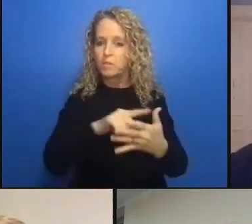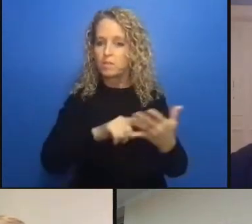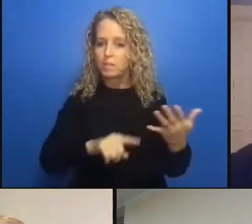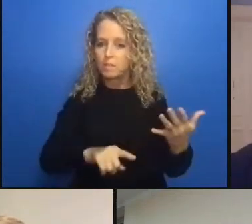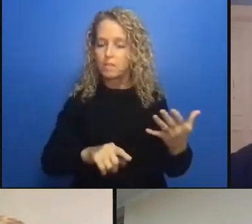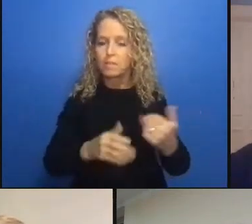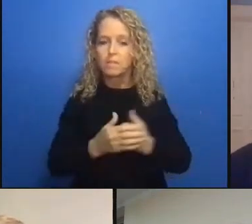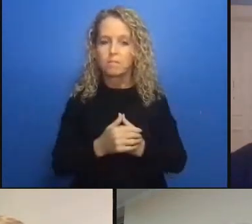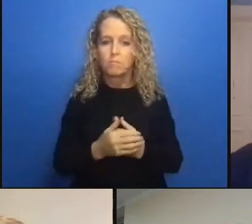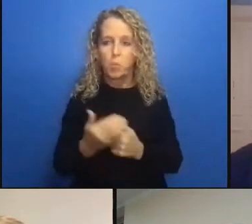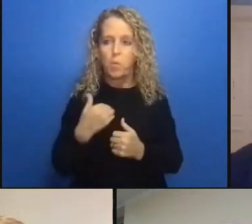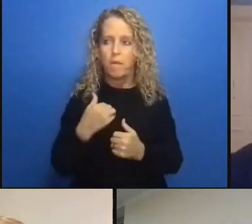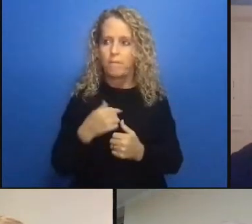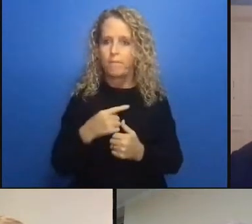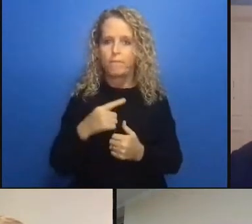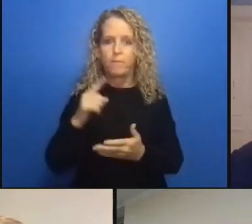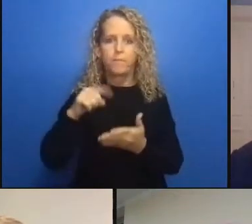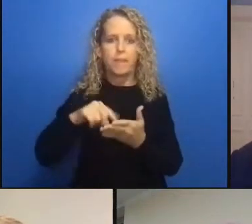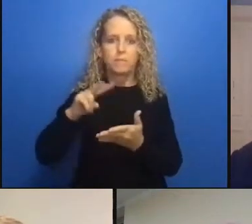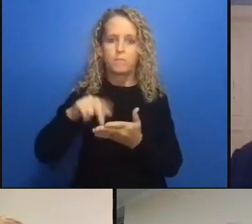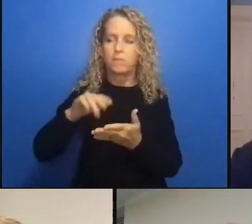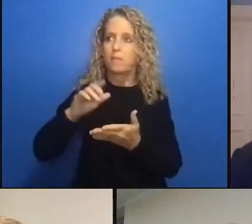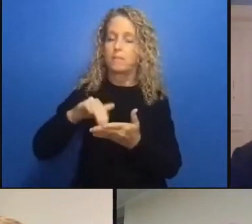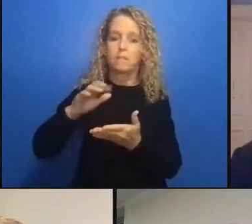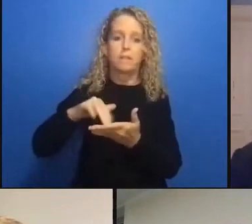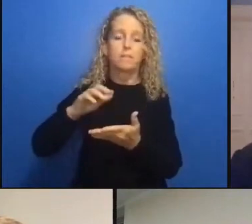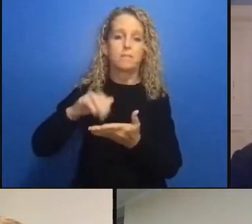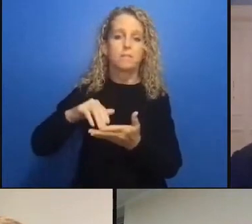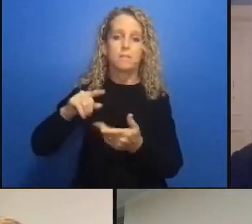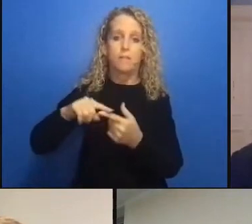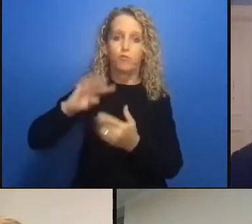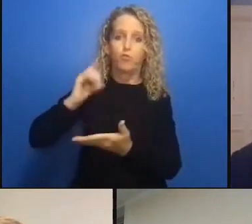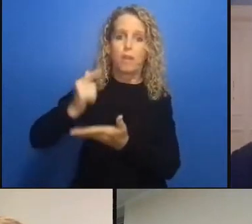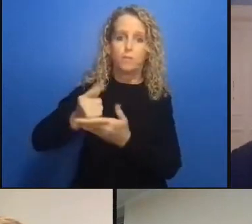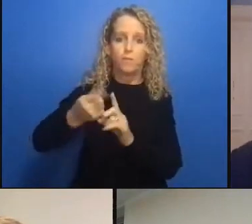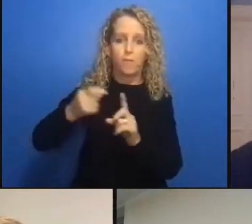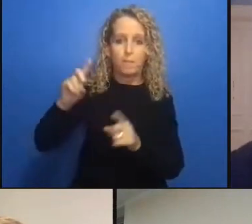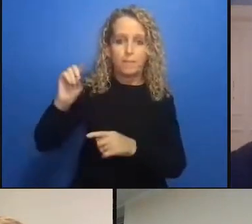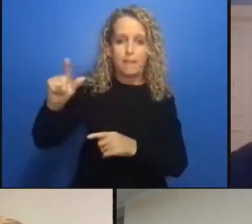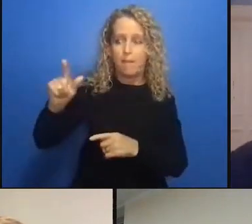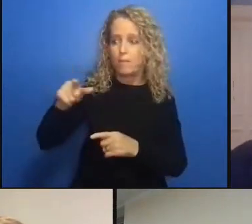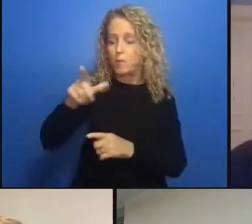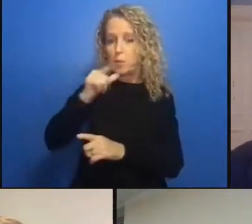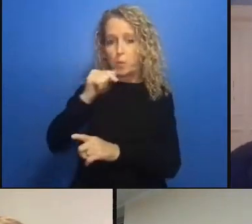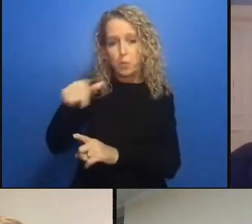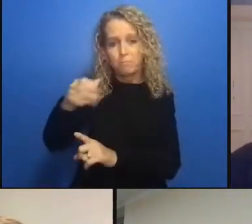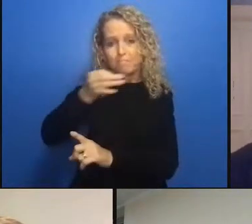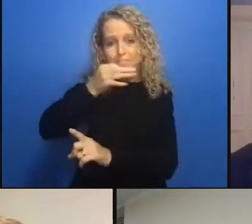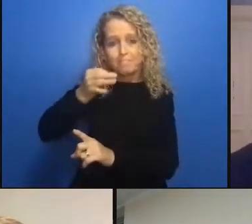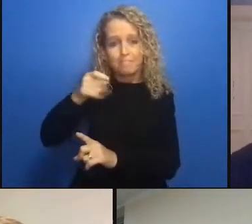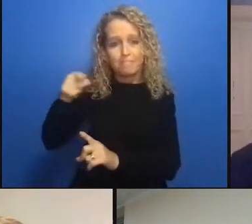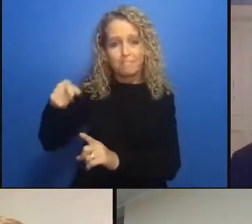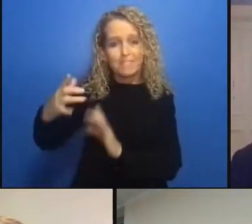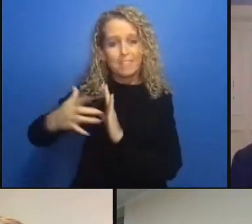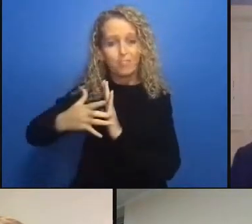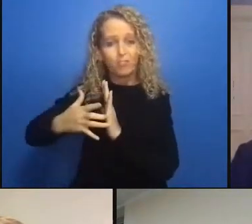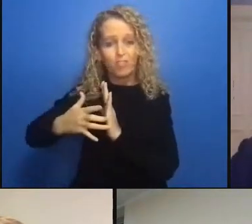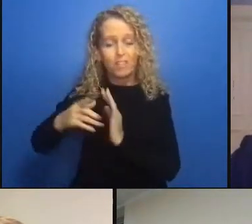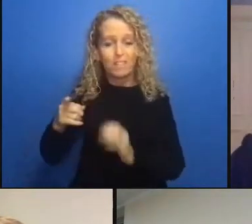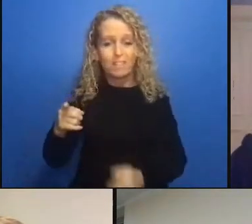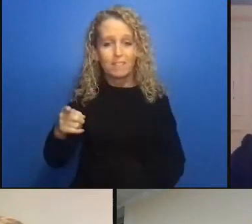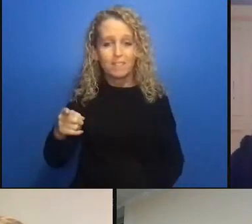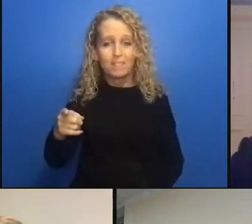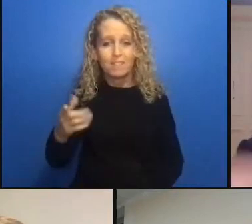of alumni out there that are experts in different pieces of the technology. Wouldn't it be great to be able just